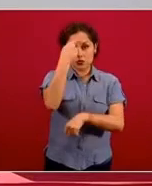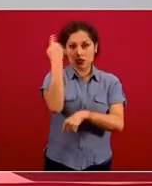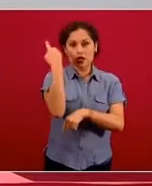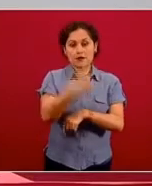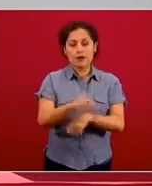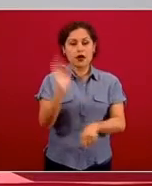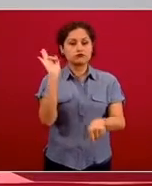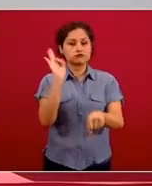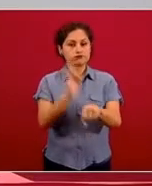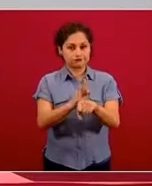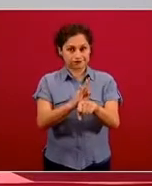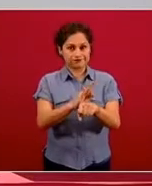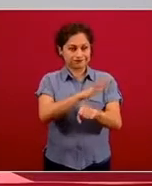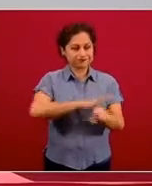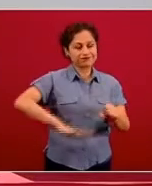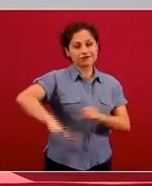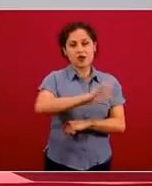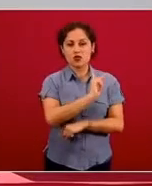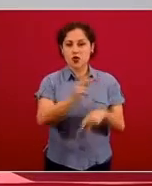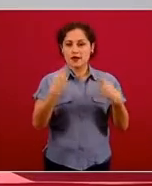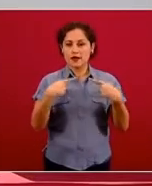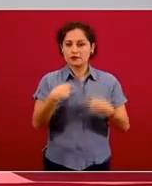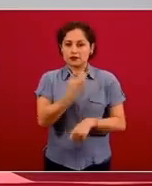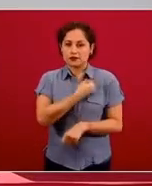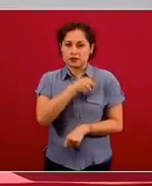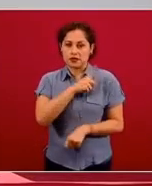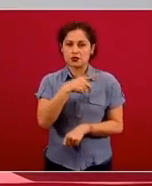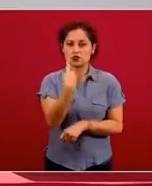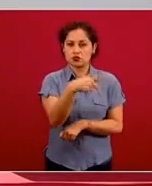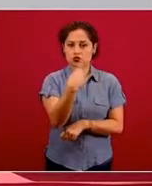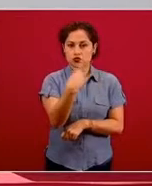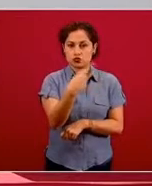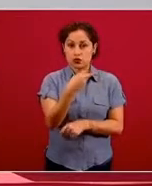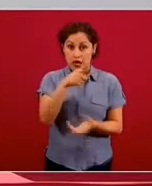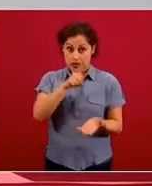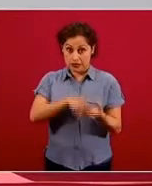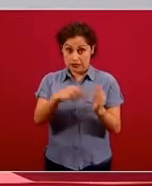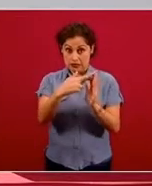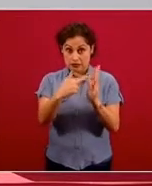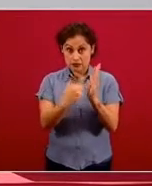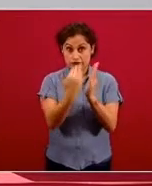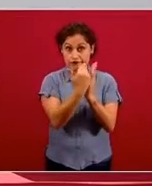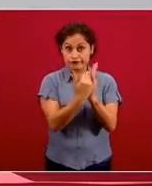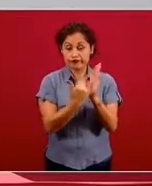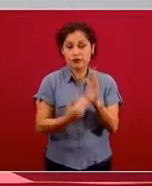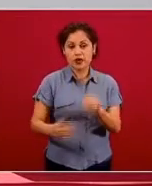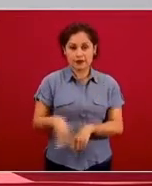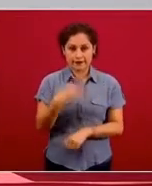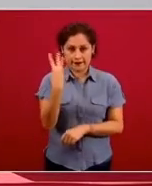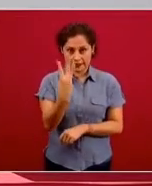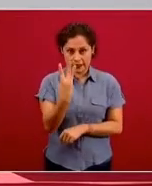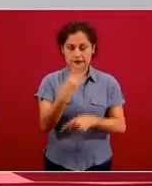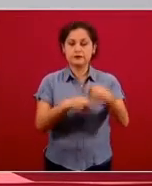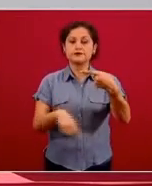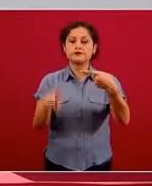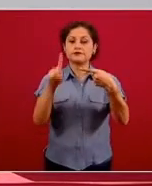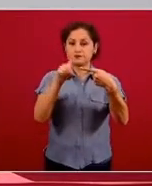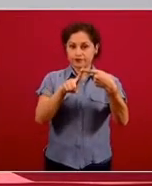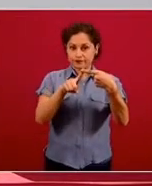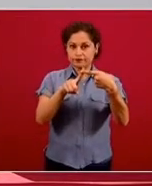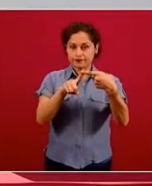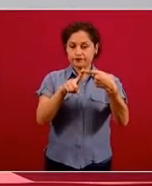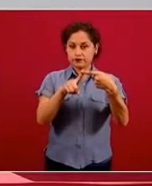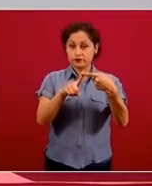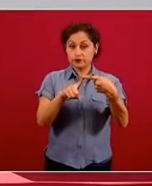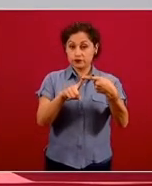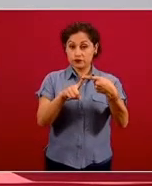guidelines allow us to implement strategies to take care of the health of the population. There are three